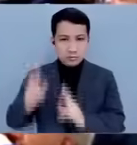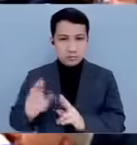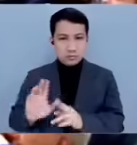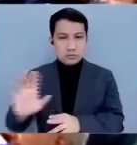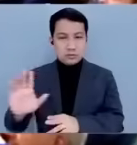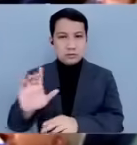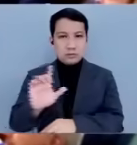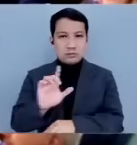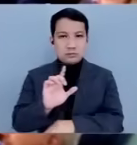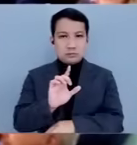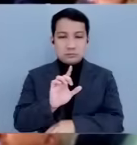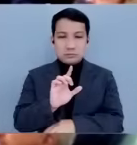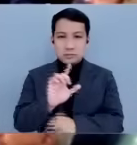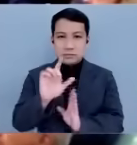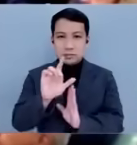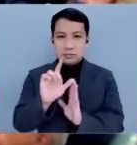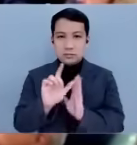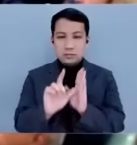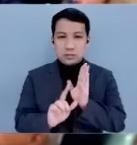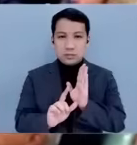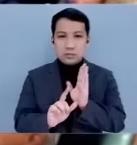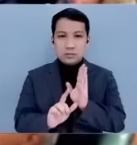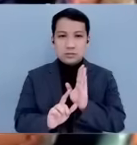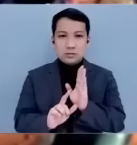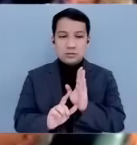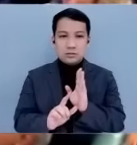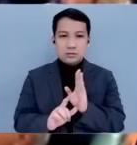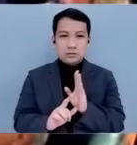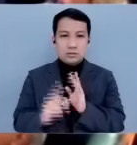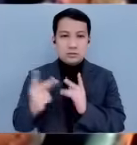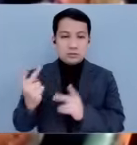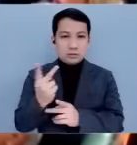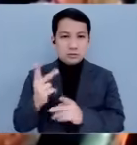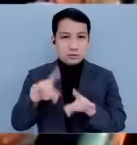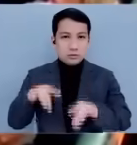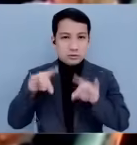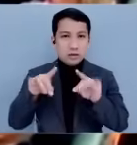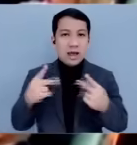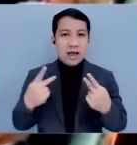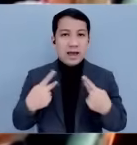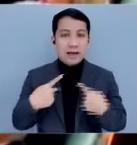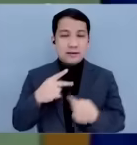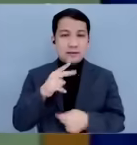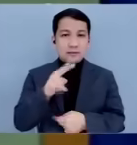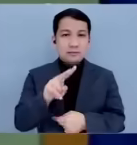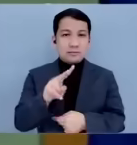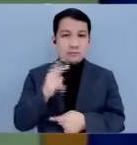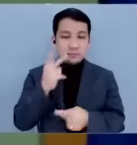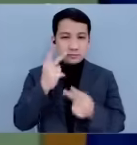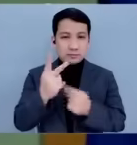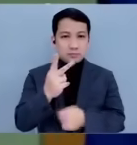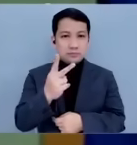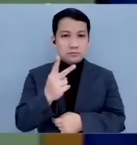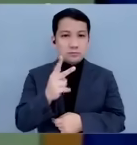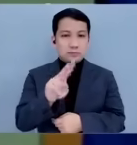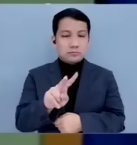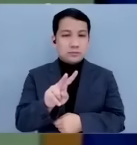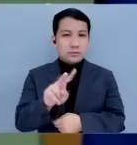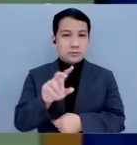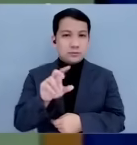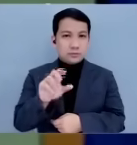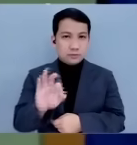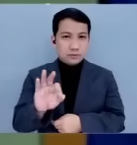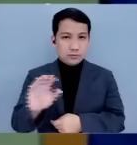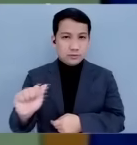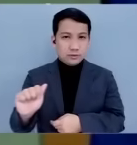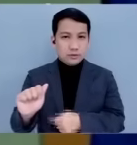Isang Australia sa dalawang bansang may visiting forces agreement sa Pilipinas. No single force can counter them